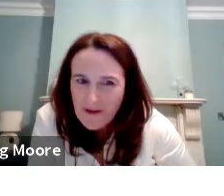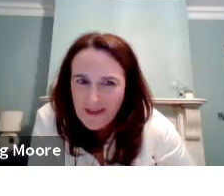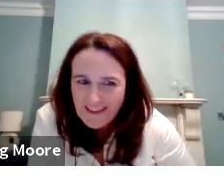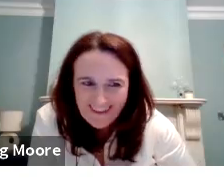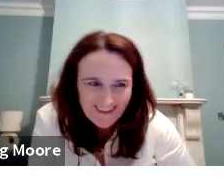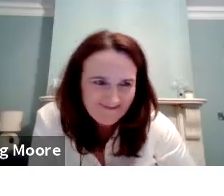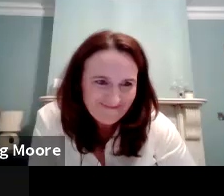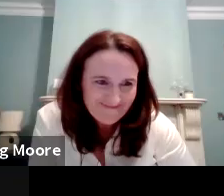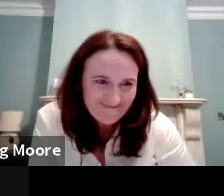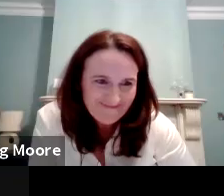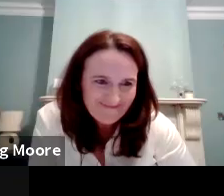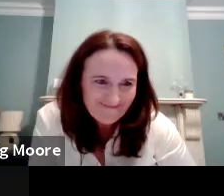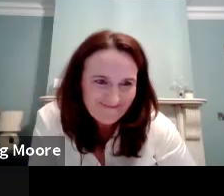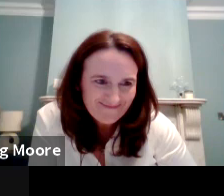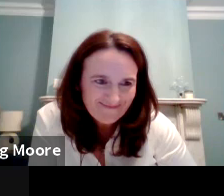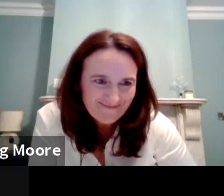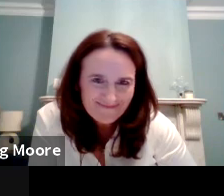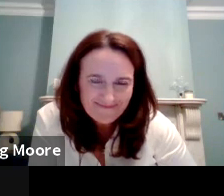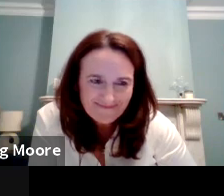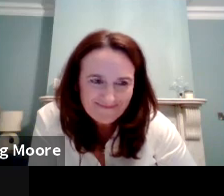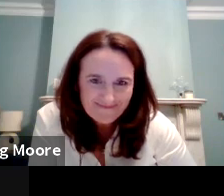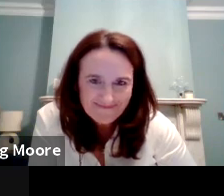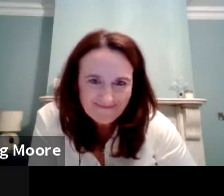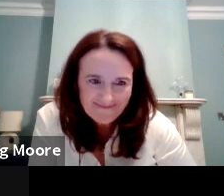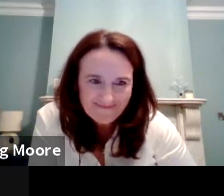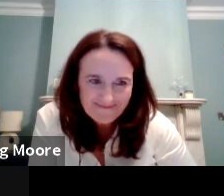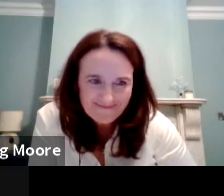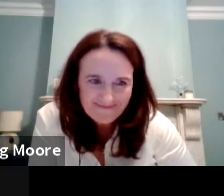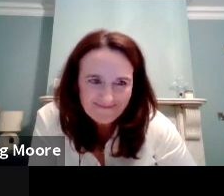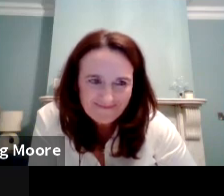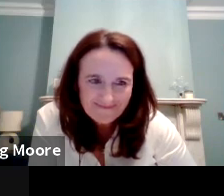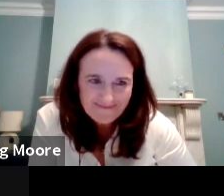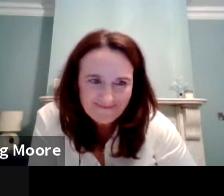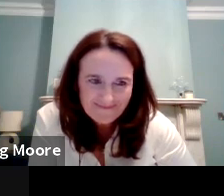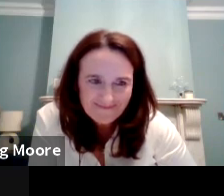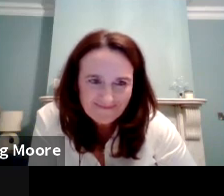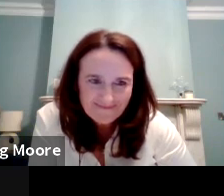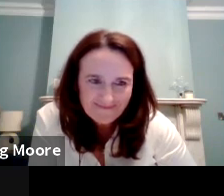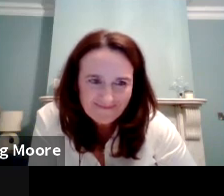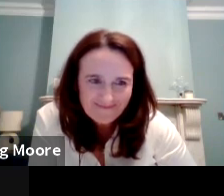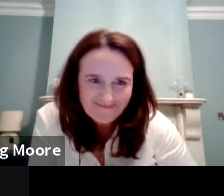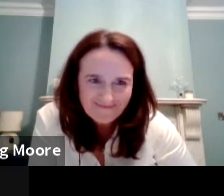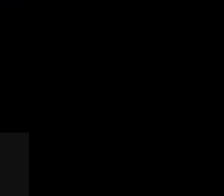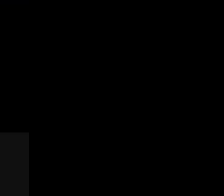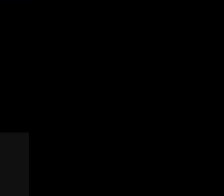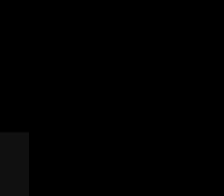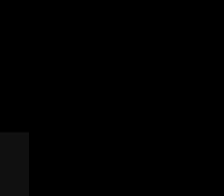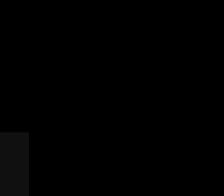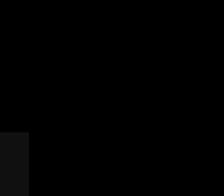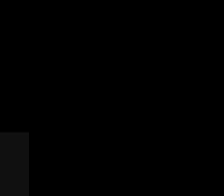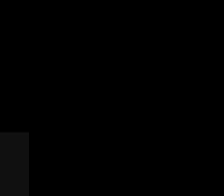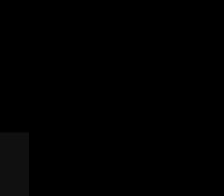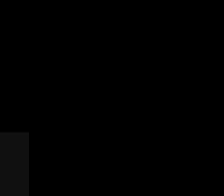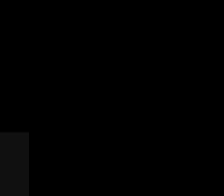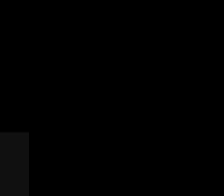you, everybody. And I think we found it. Is that maybe a little young? I don't